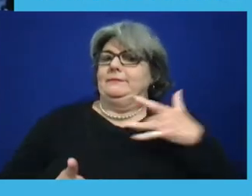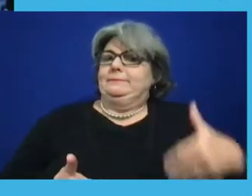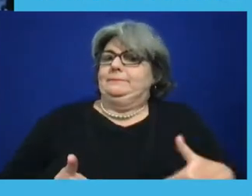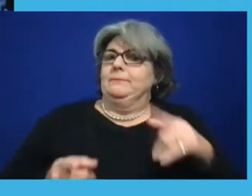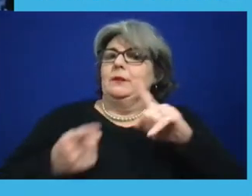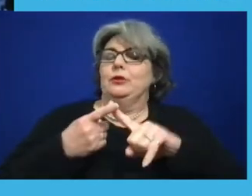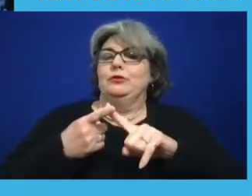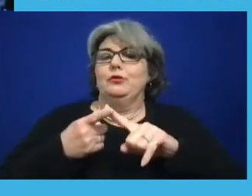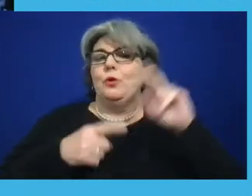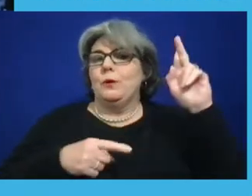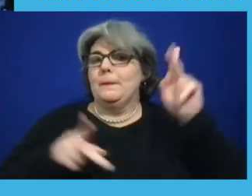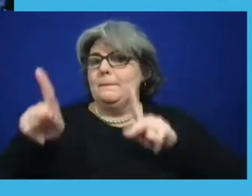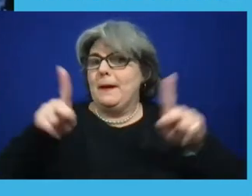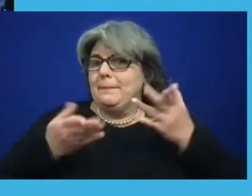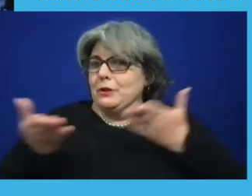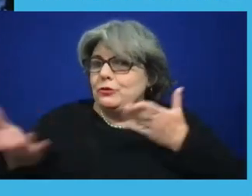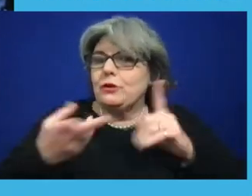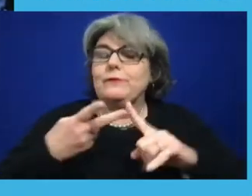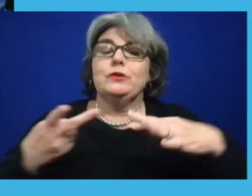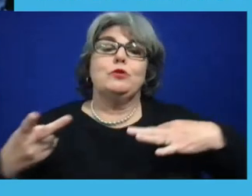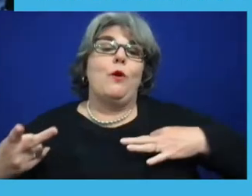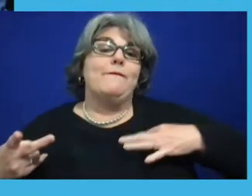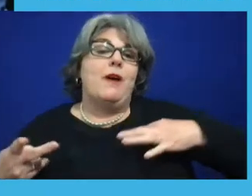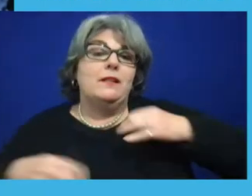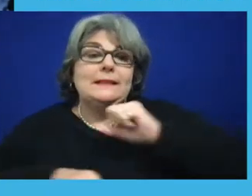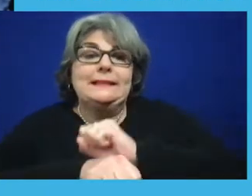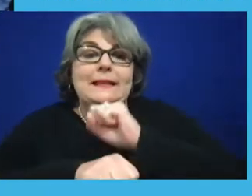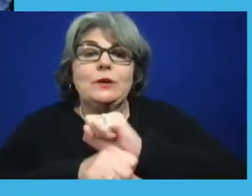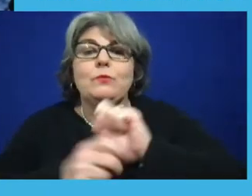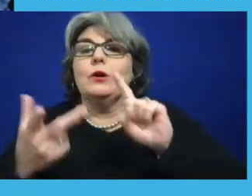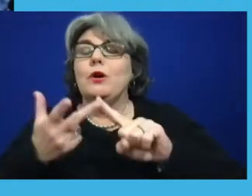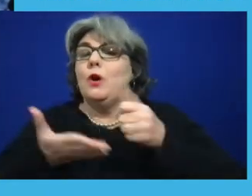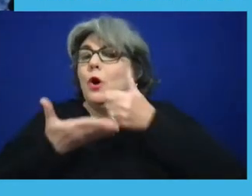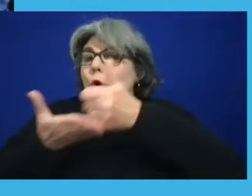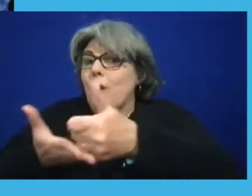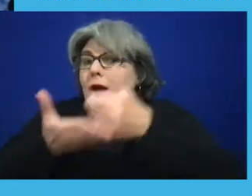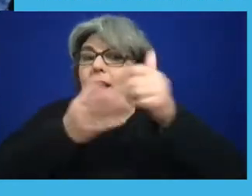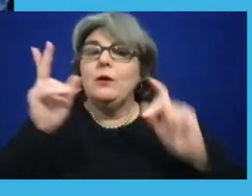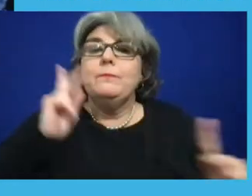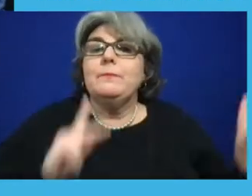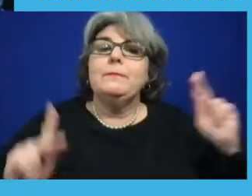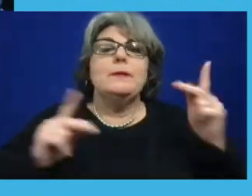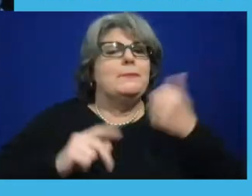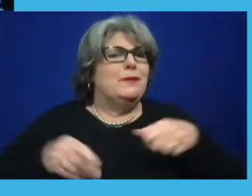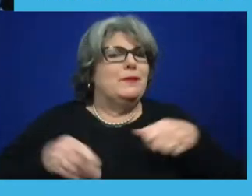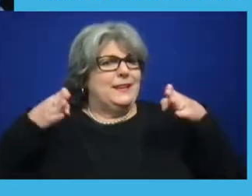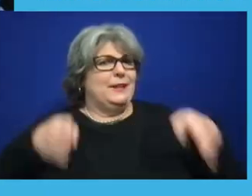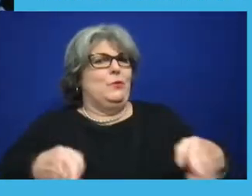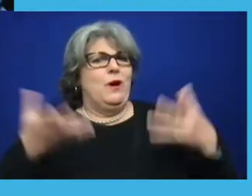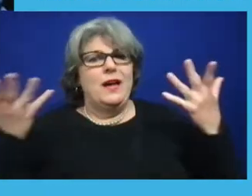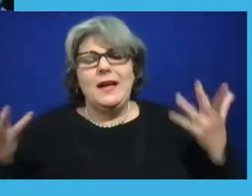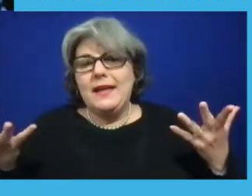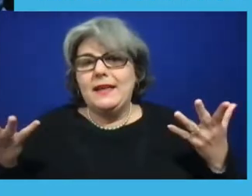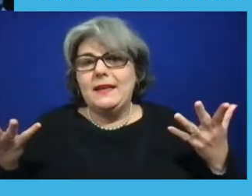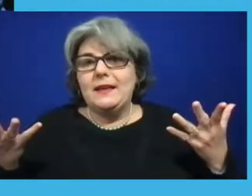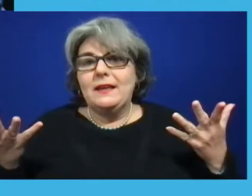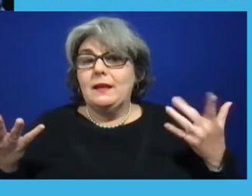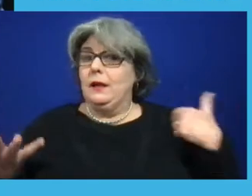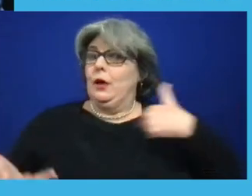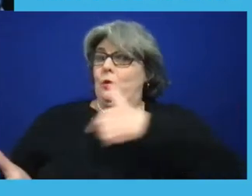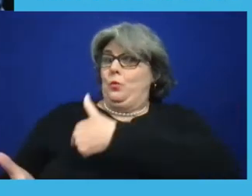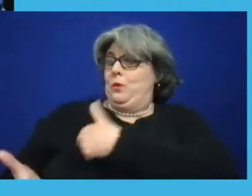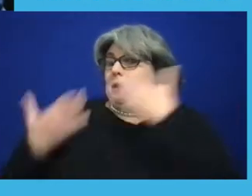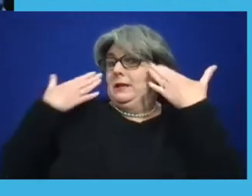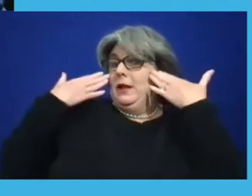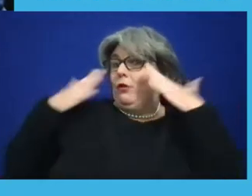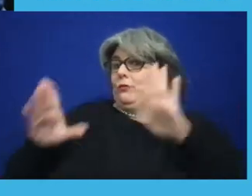or displayed any kind of inclination towards public service or volunteer work or helping